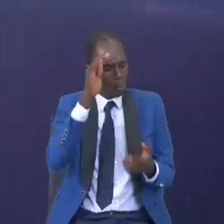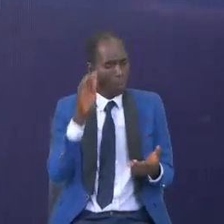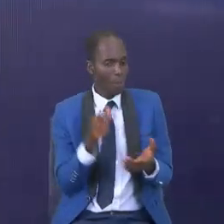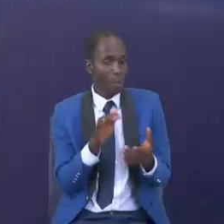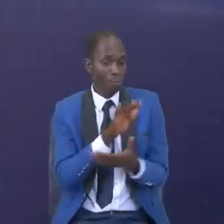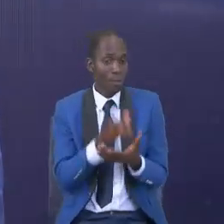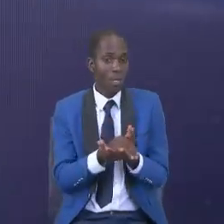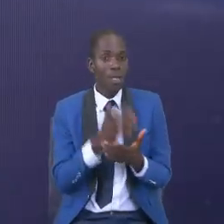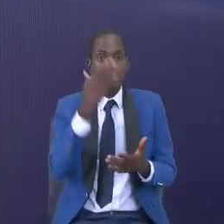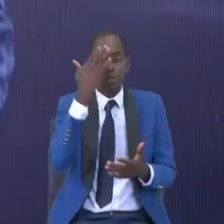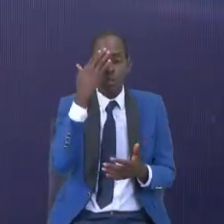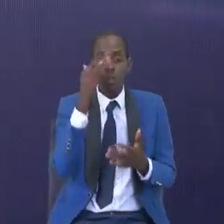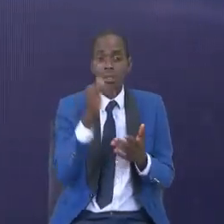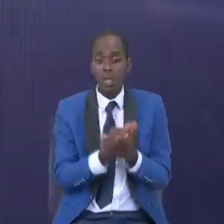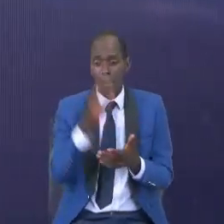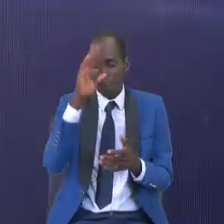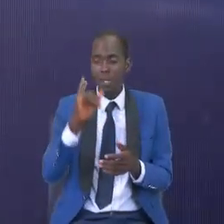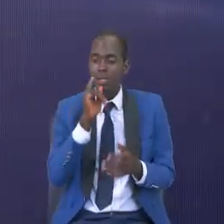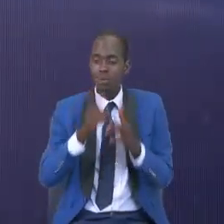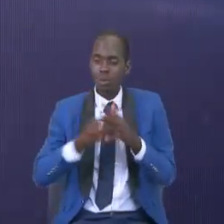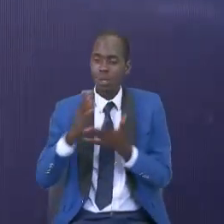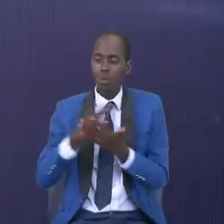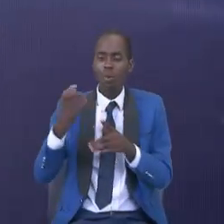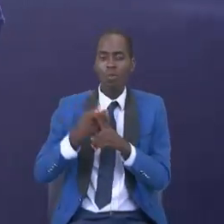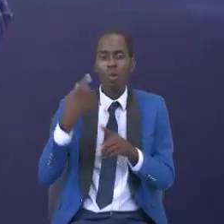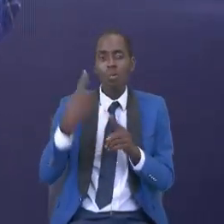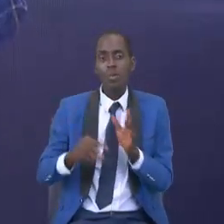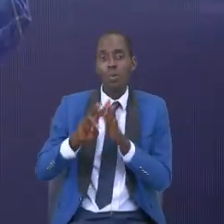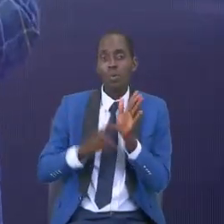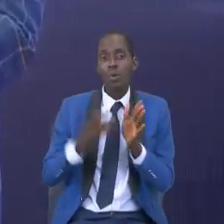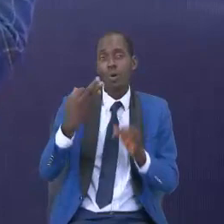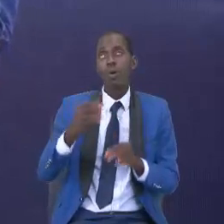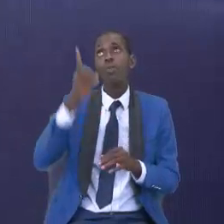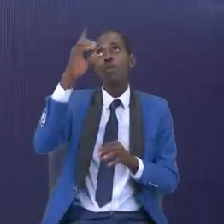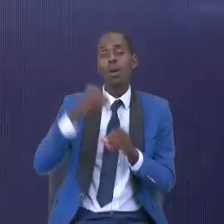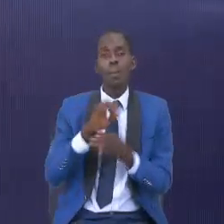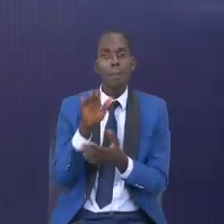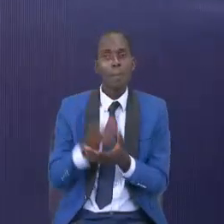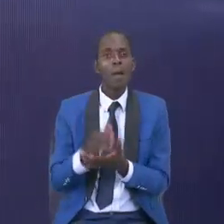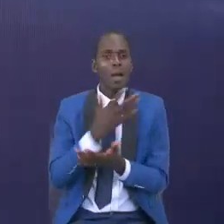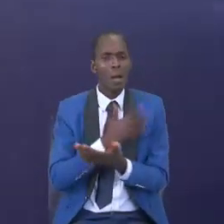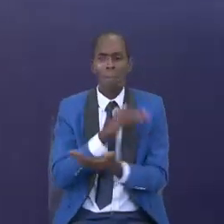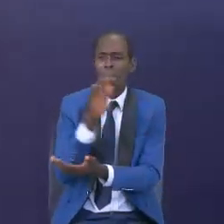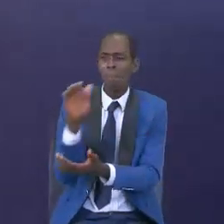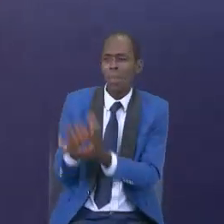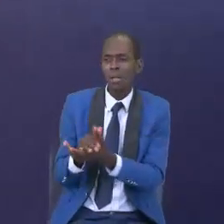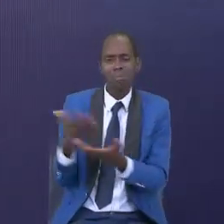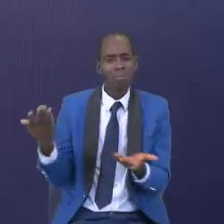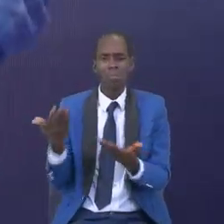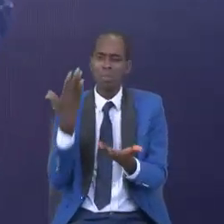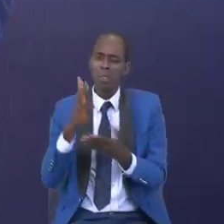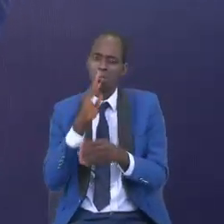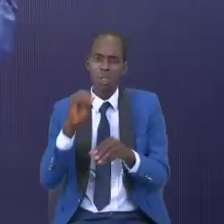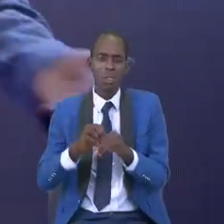away from the will of God and from the choice of already married. And they were married in the, you know, registry or church